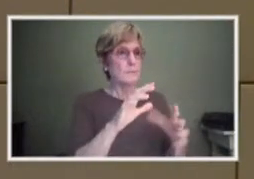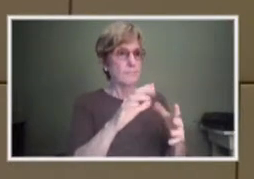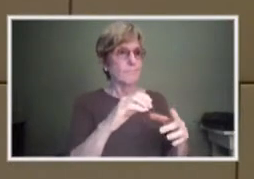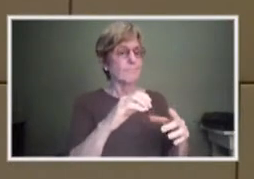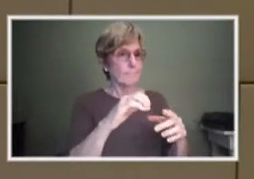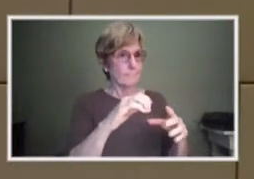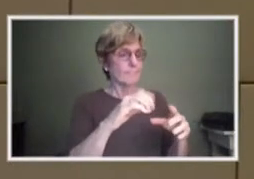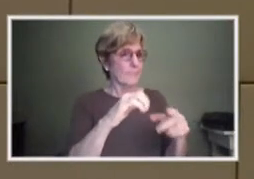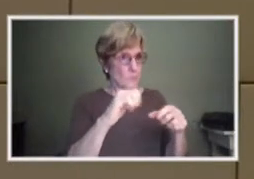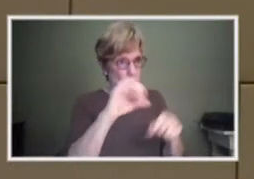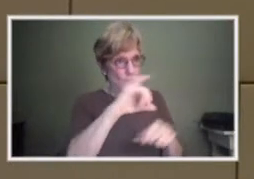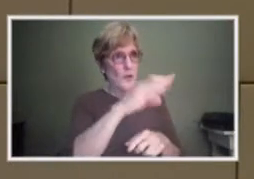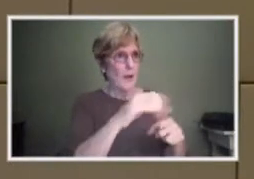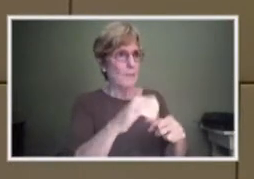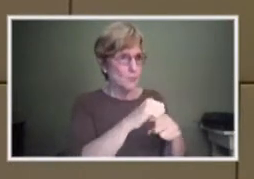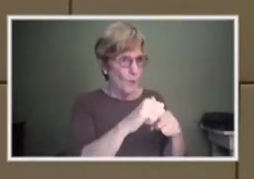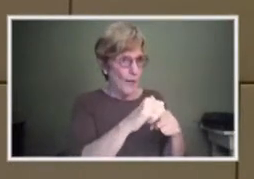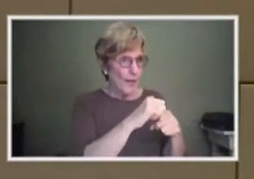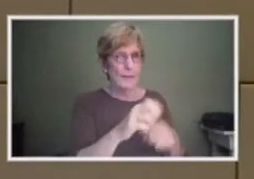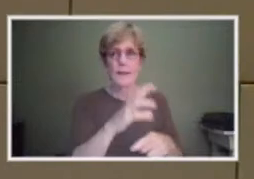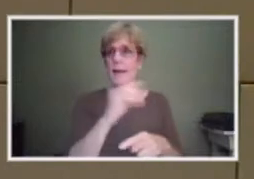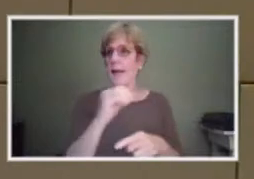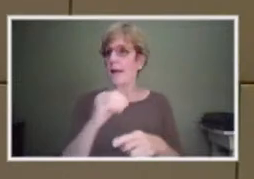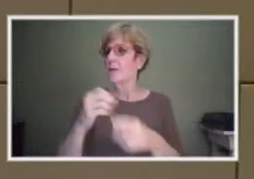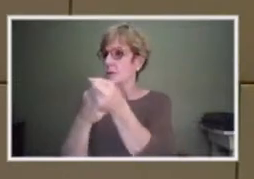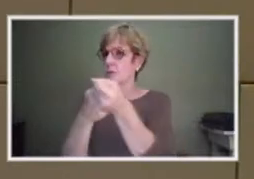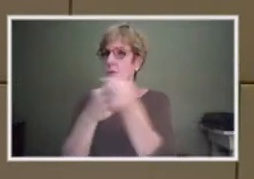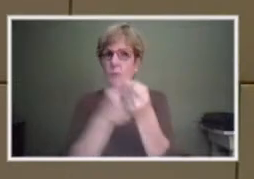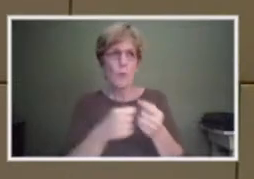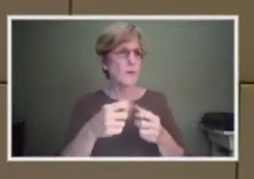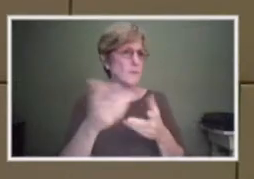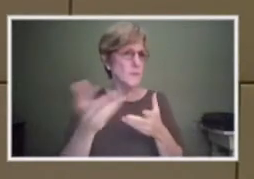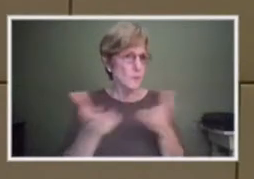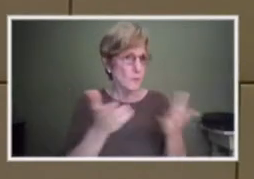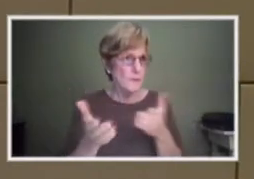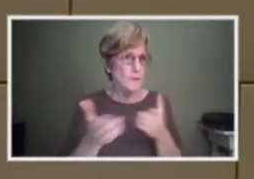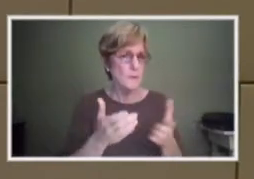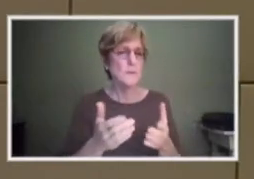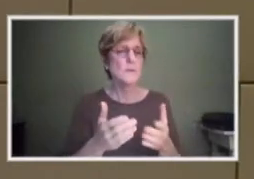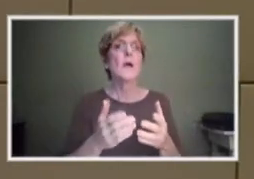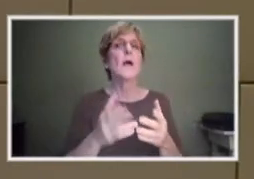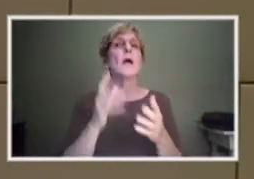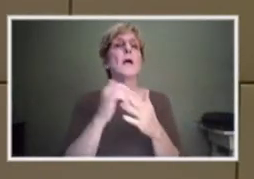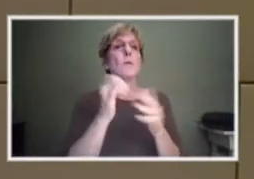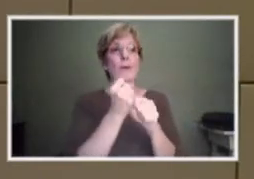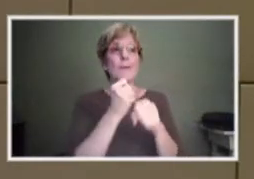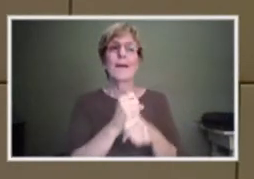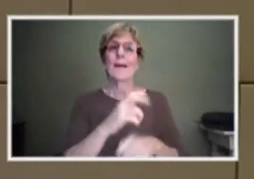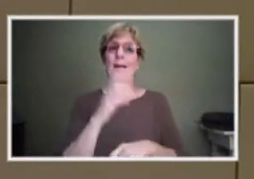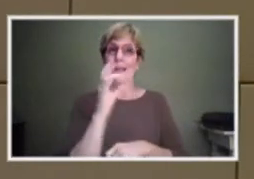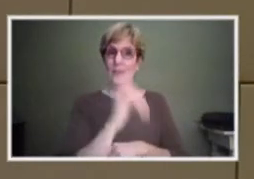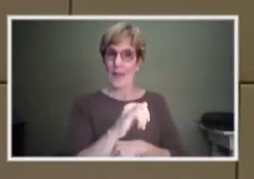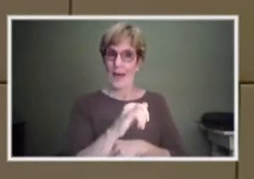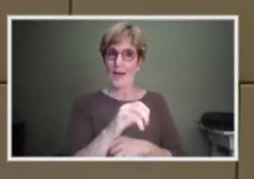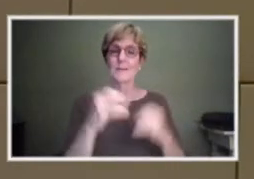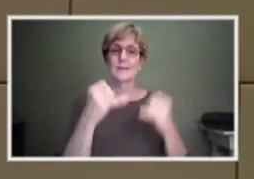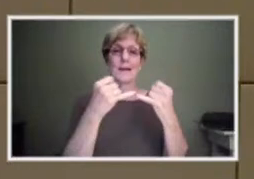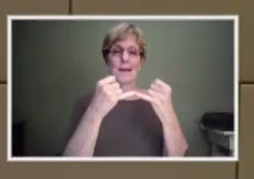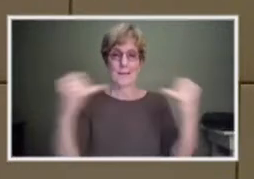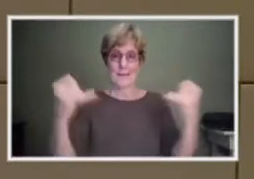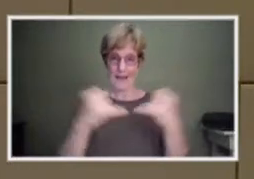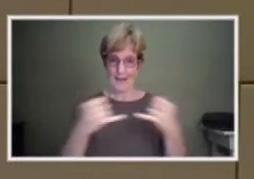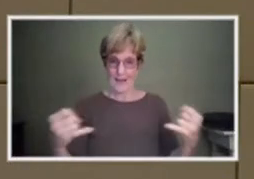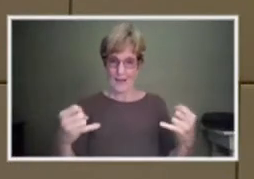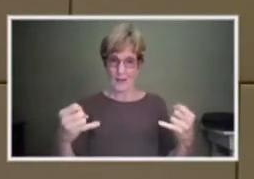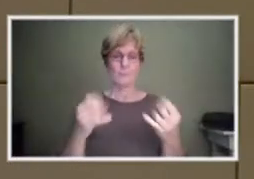finding opportunities with wraparound services, great. But as long as we continue to make that a line item in a spreadsheet and not